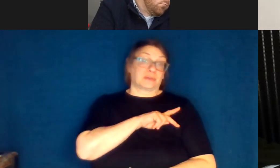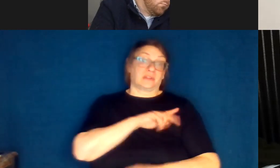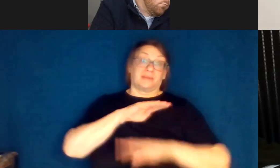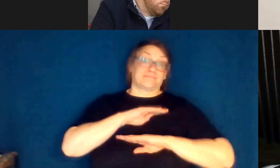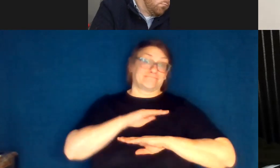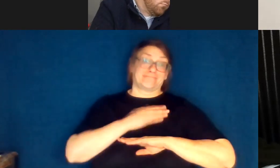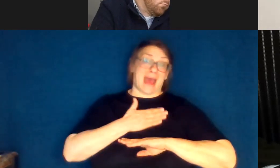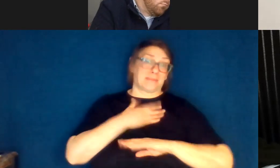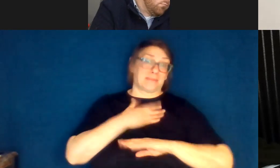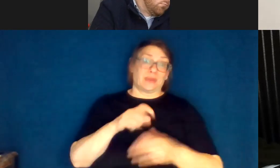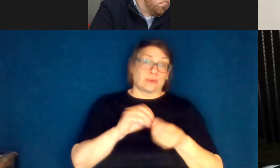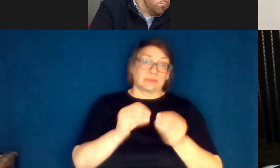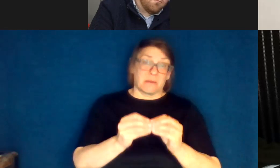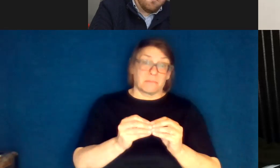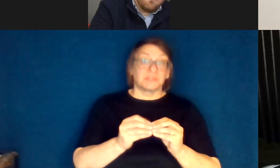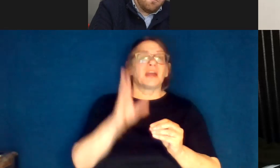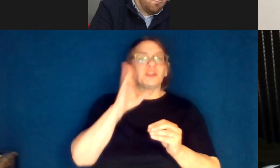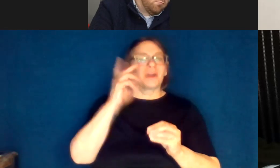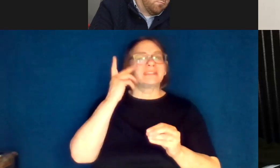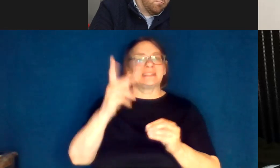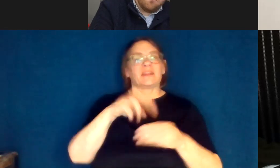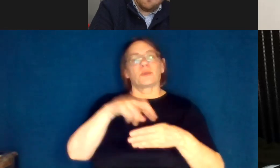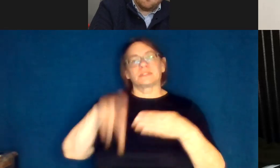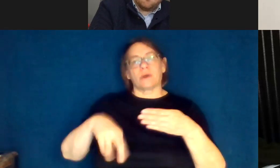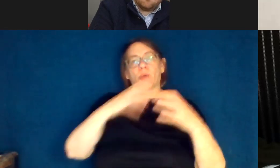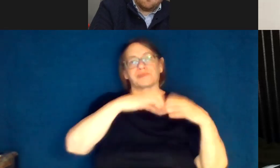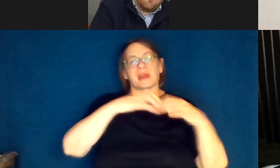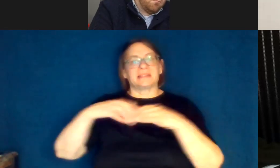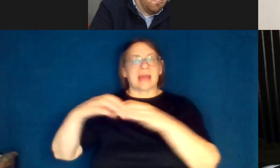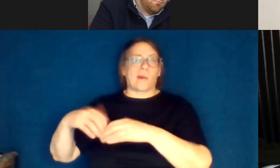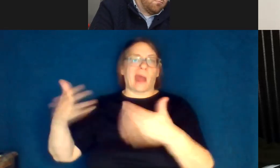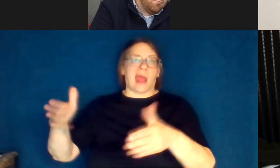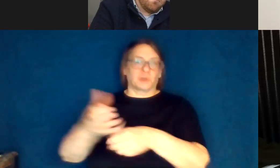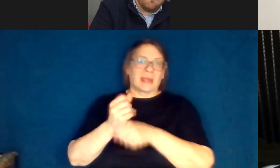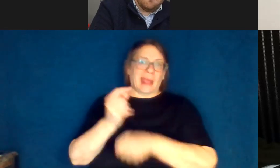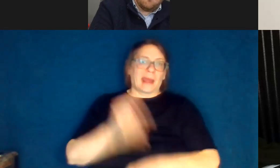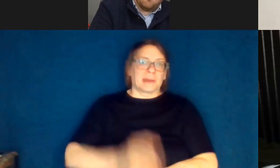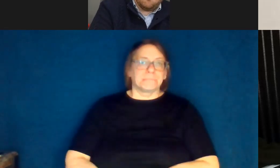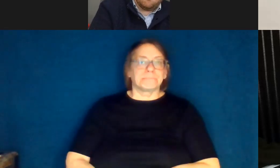those numbers, and we'll see the breakdown in the results of the data once they send it later this month.